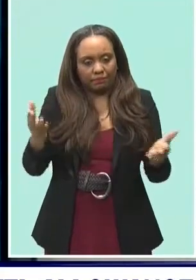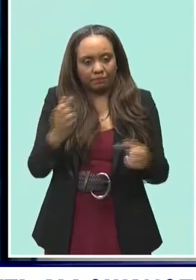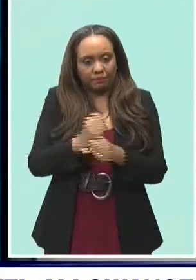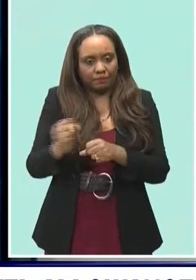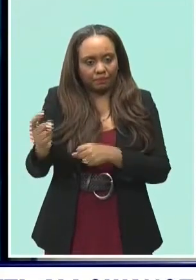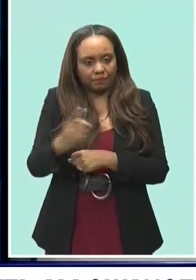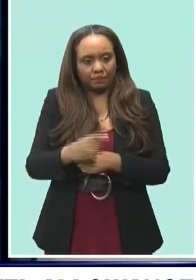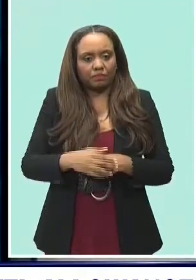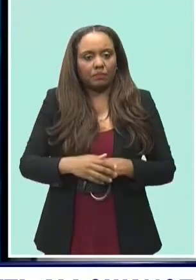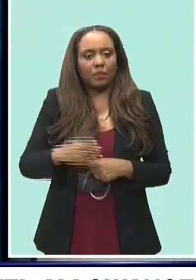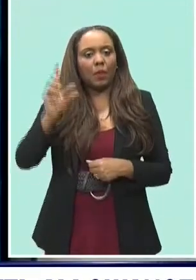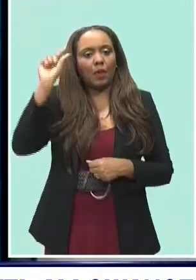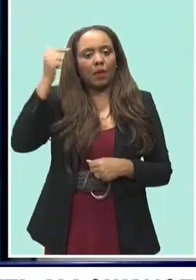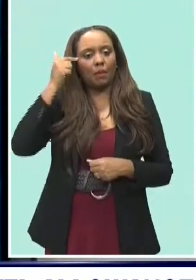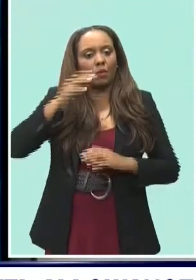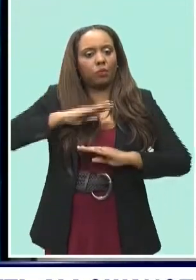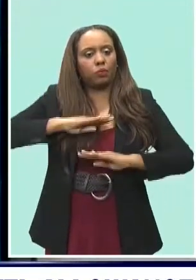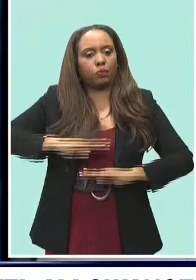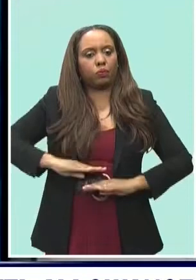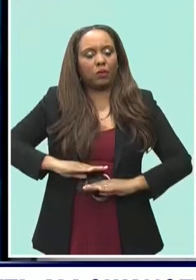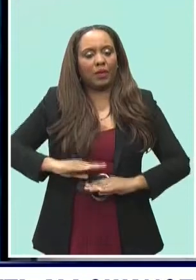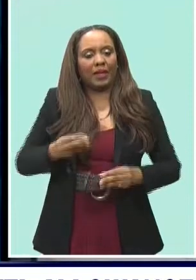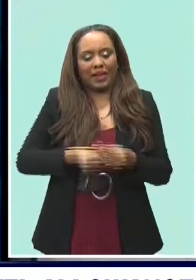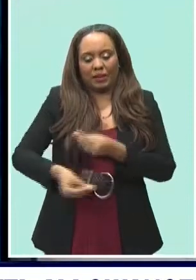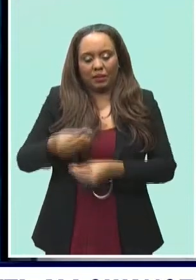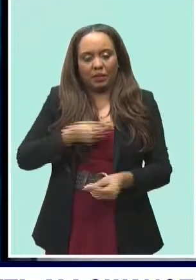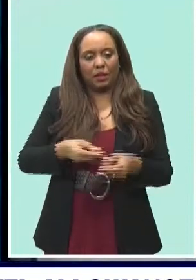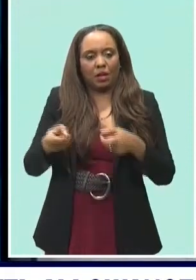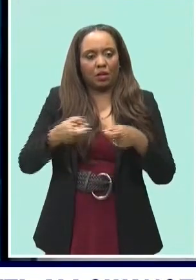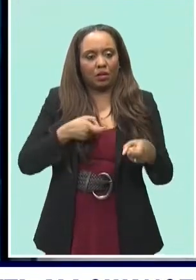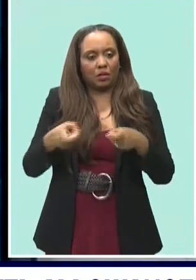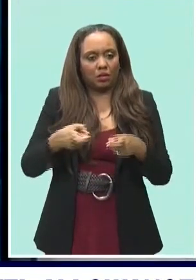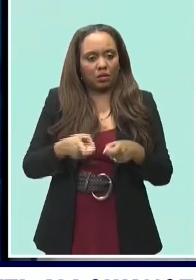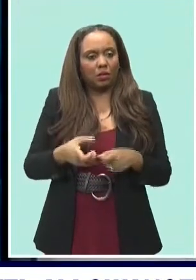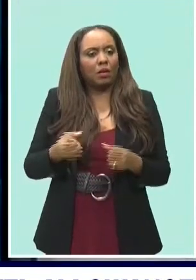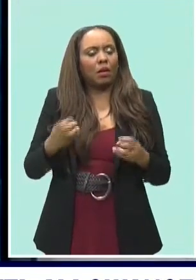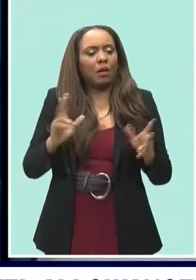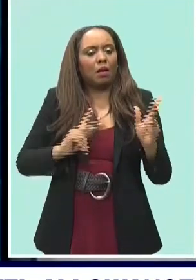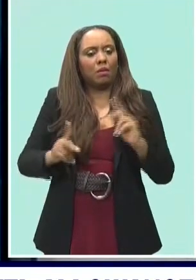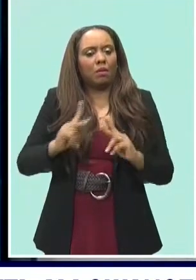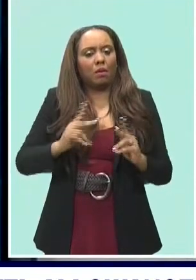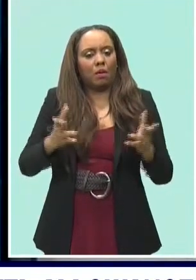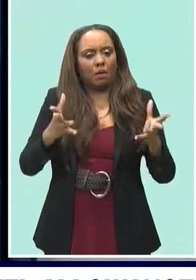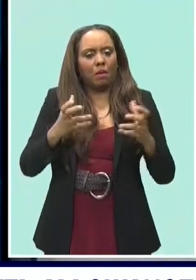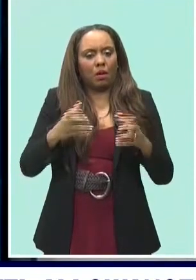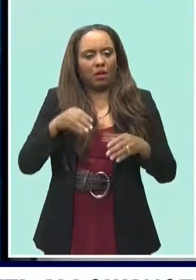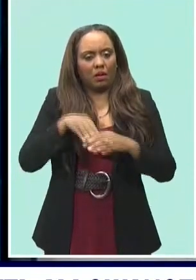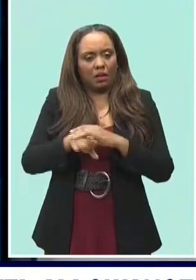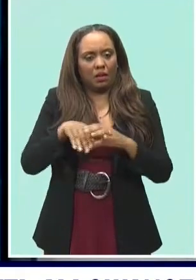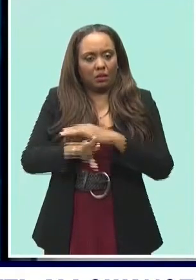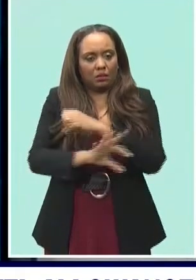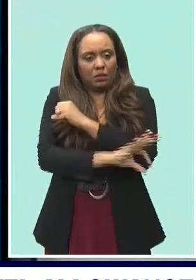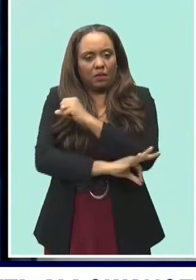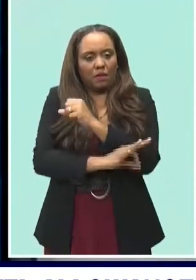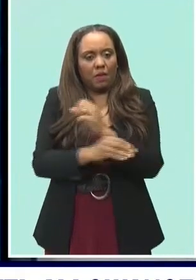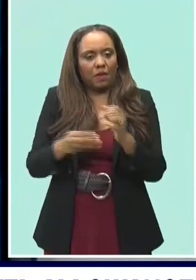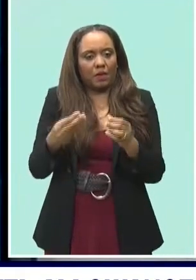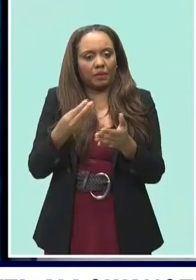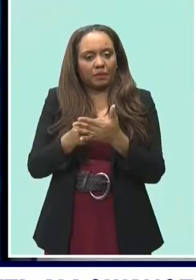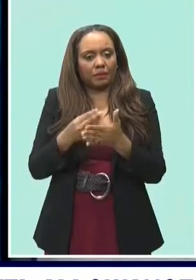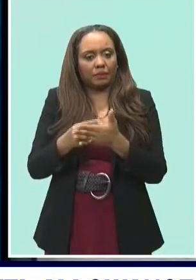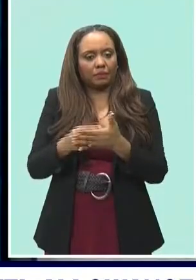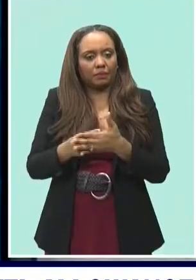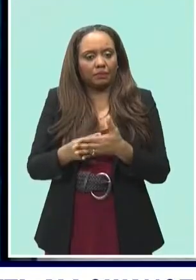exchange controls, which saw several changes regarding access to foreign currency. One of them was the increase in the personal travel allowance